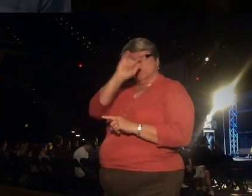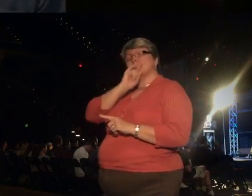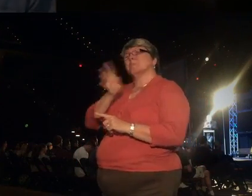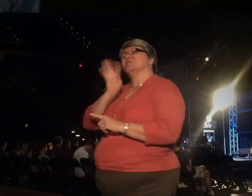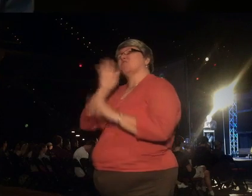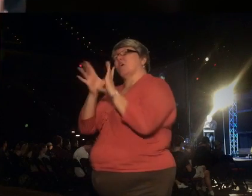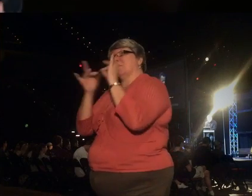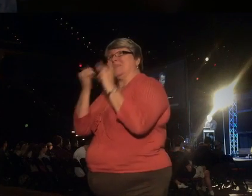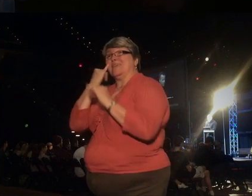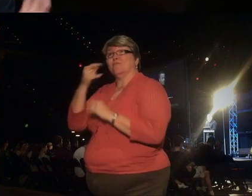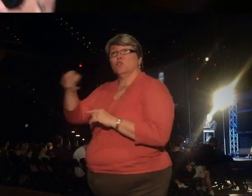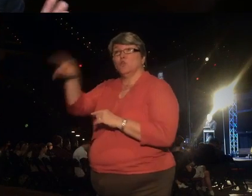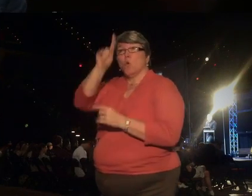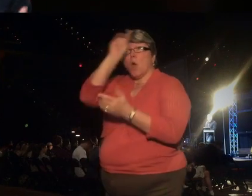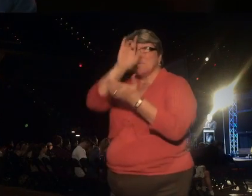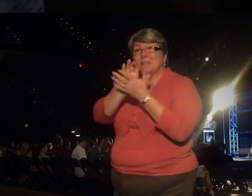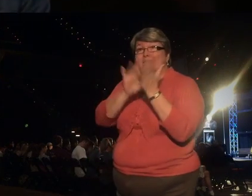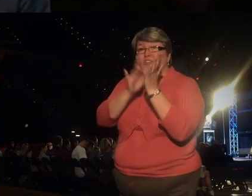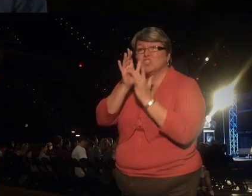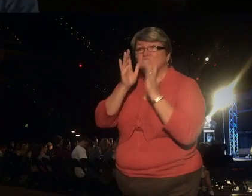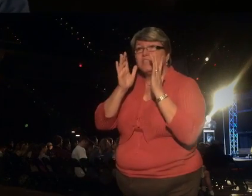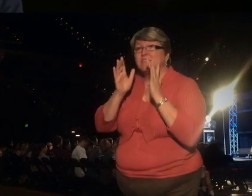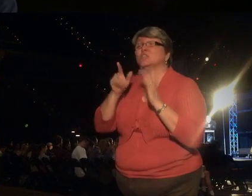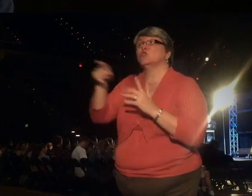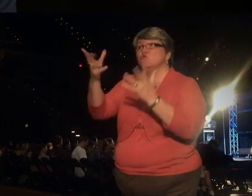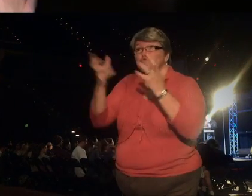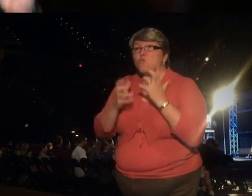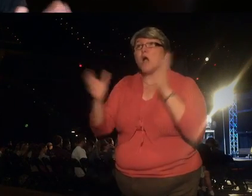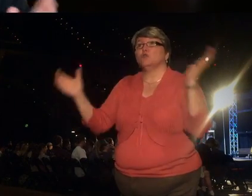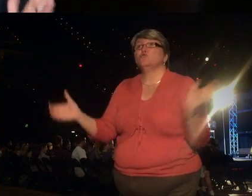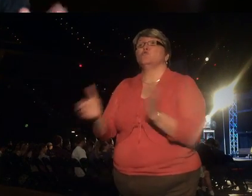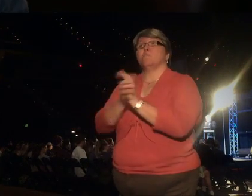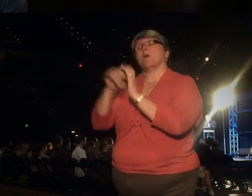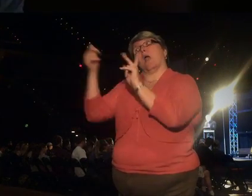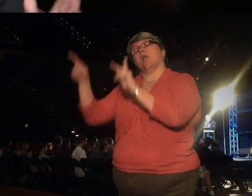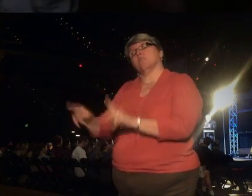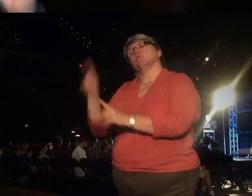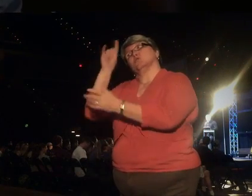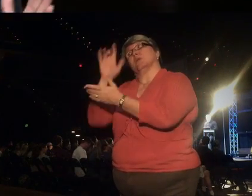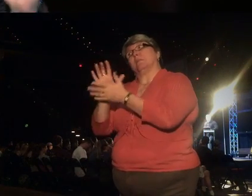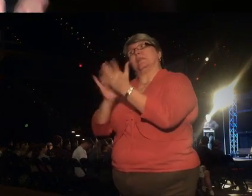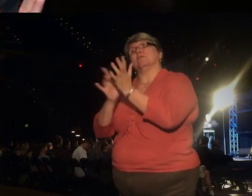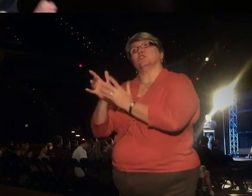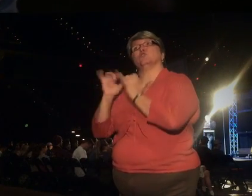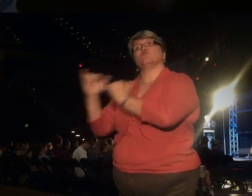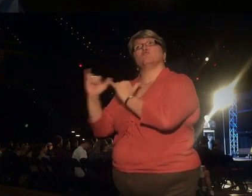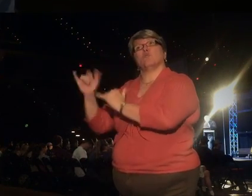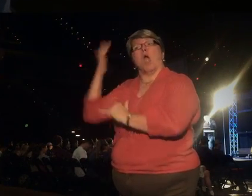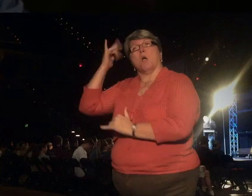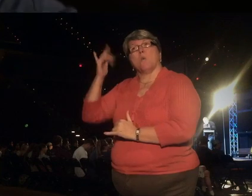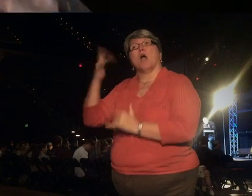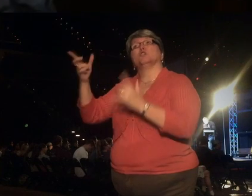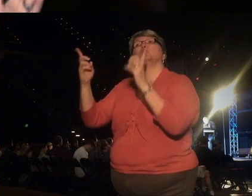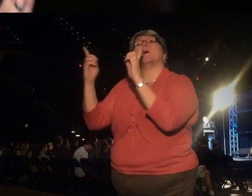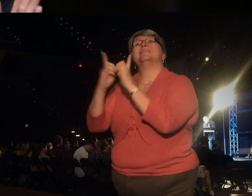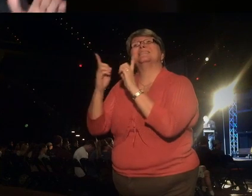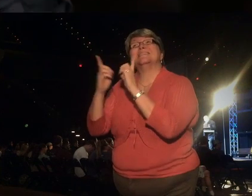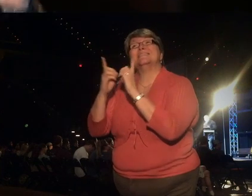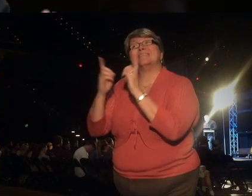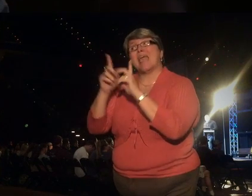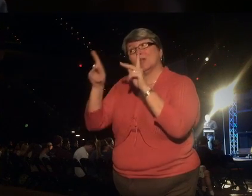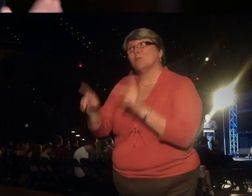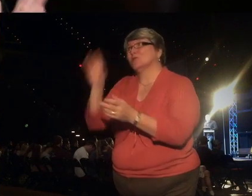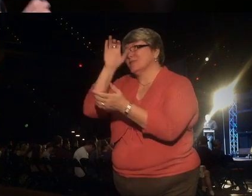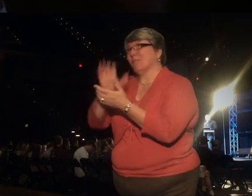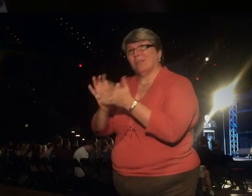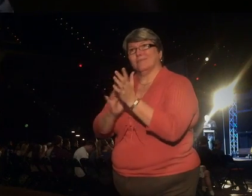this. If you are a believer in Jesus Christ, you want to marry another believer in Jesus Christ, so you want to date a believer in Jesus